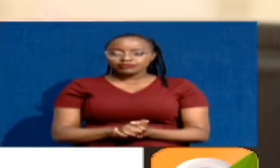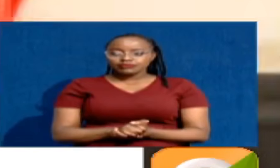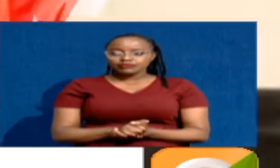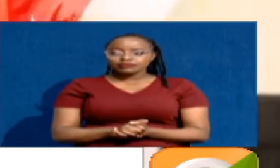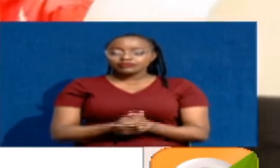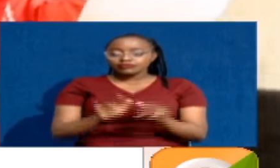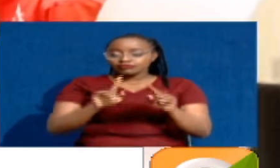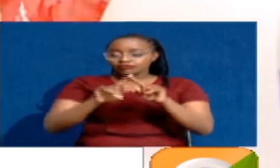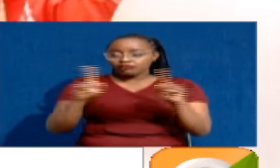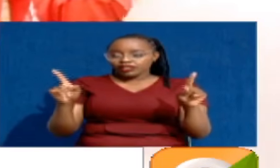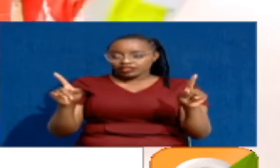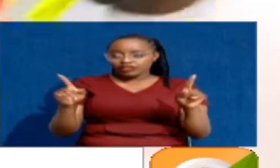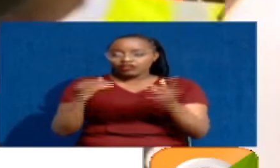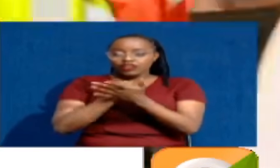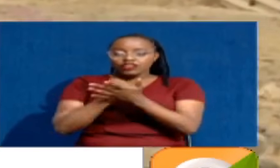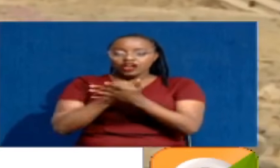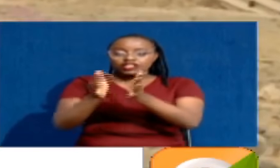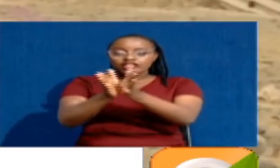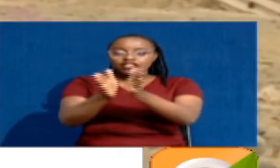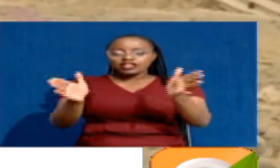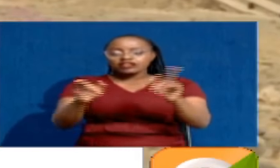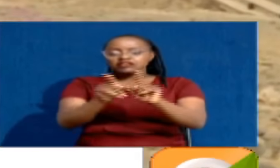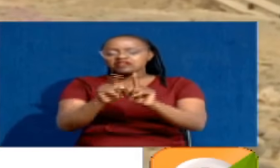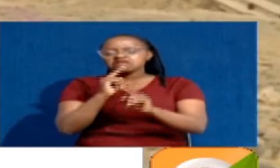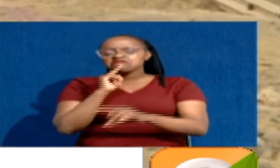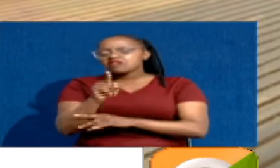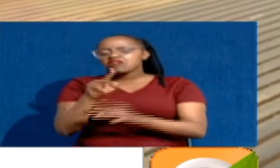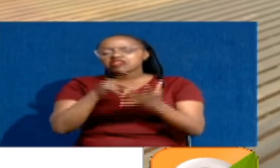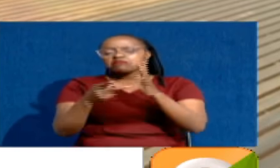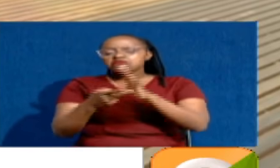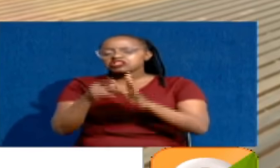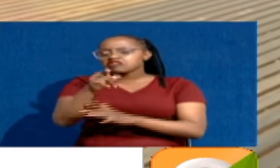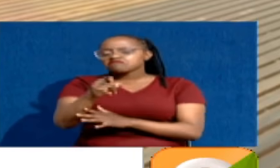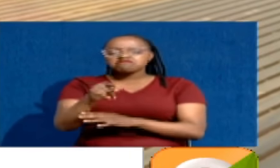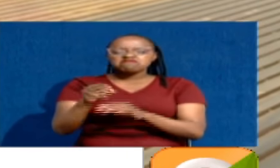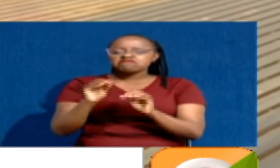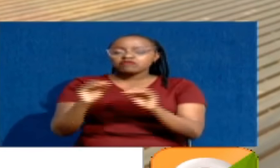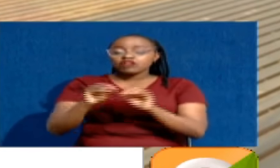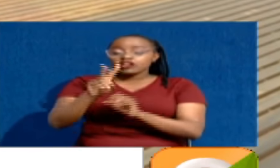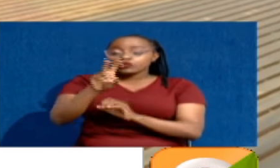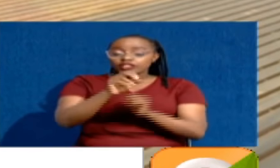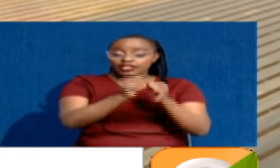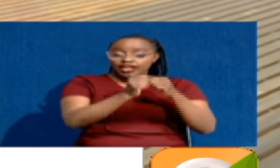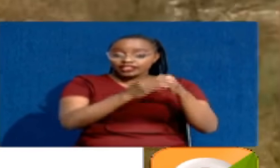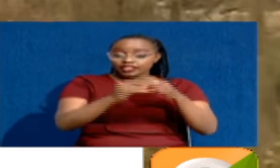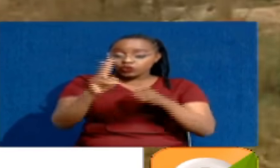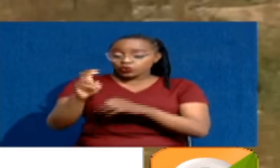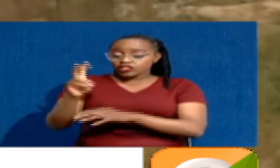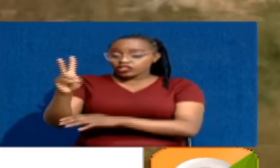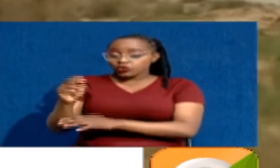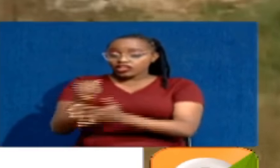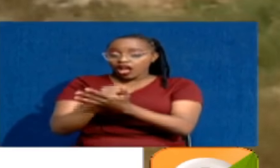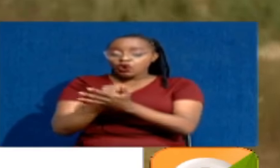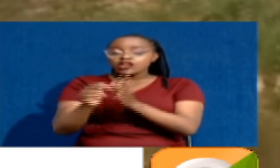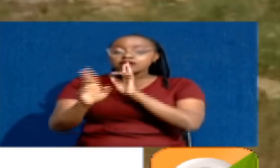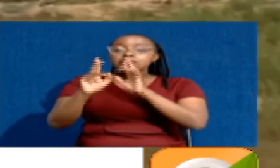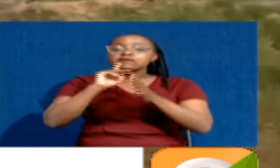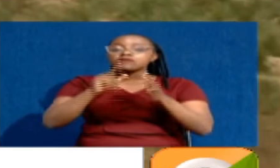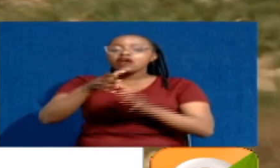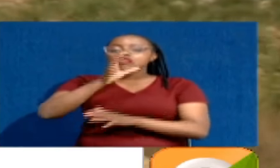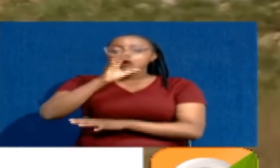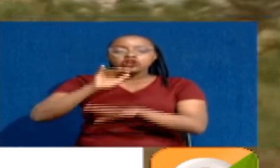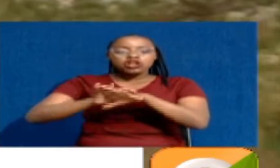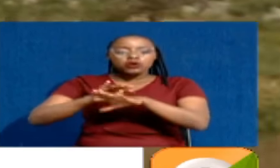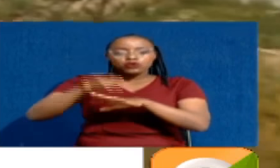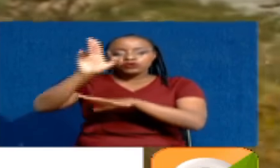However, the Auditor General had spelt doom on the project. In the 2019-2020 audit report, she stated that its water was not fit for